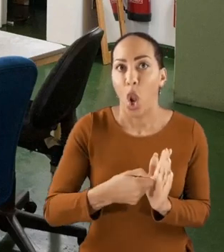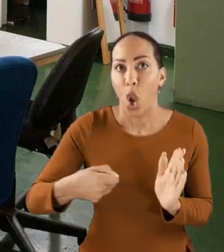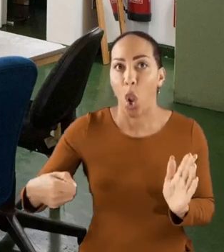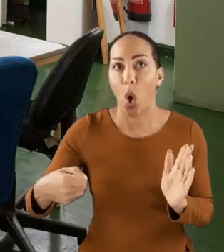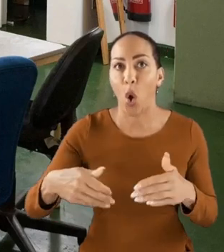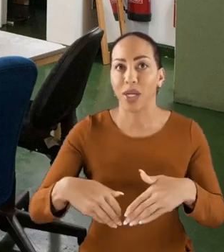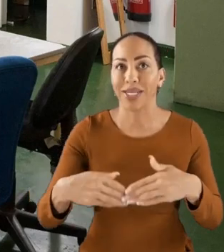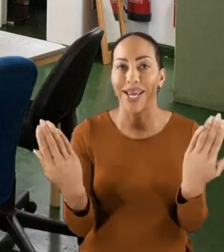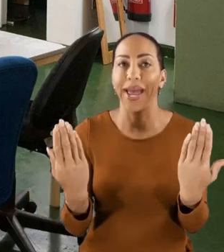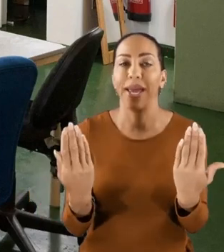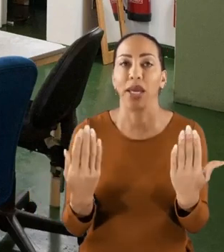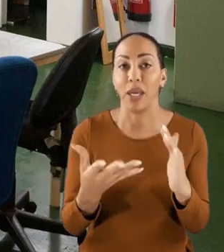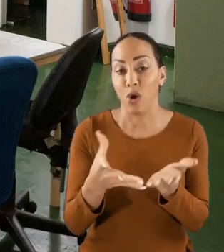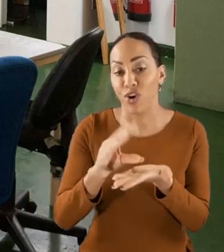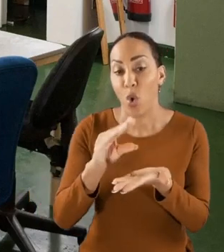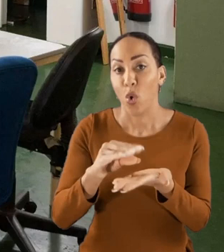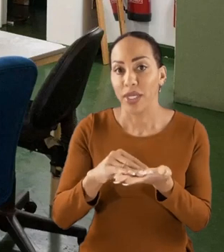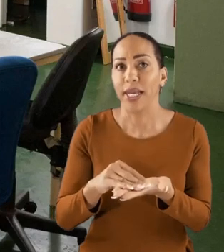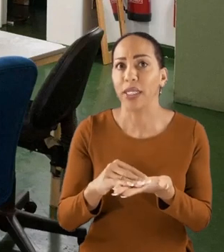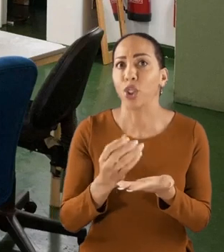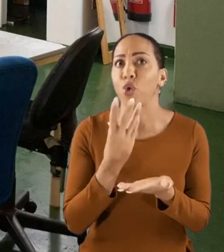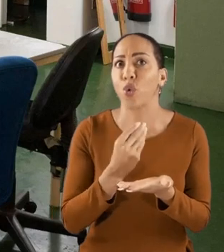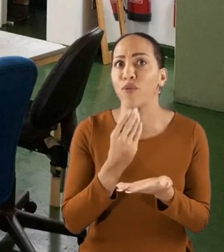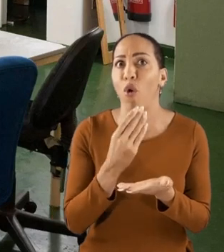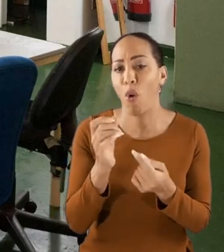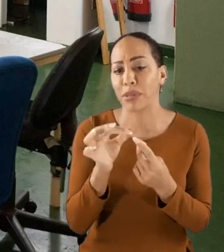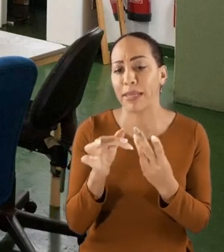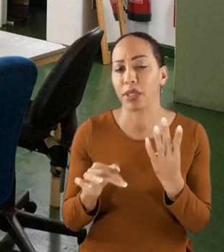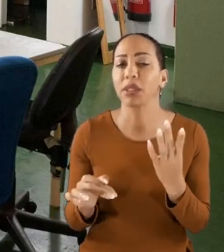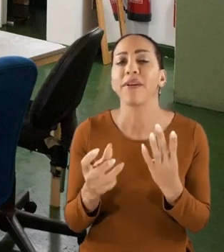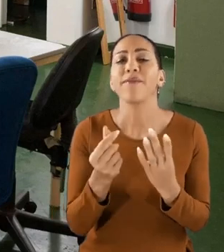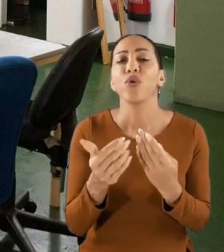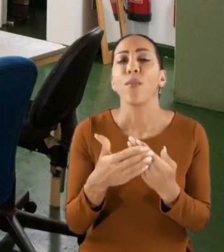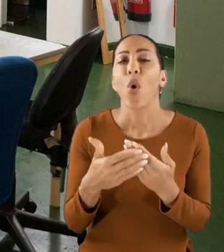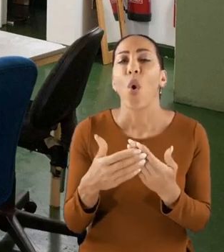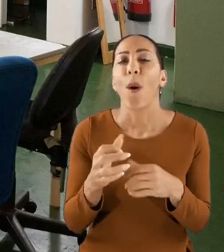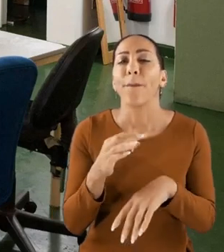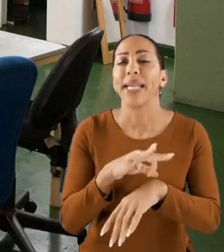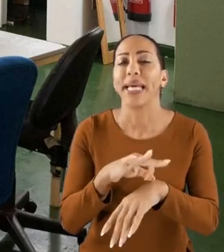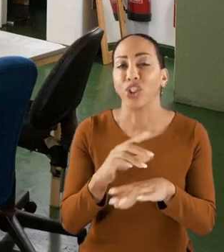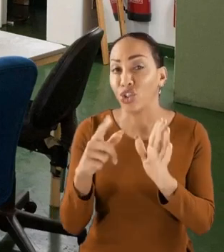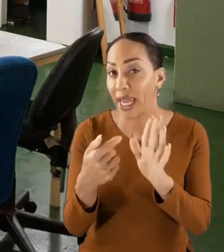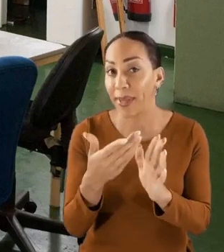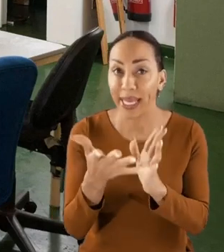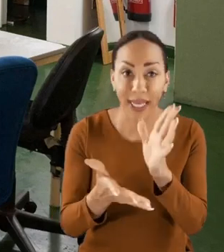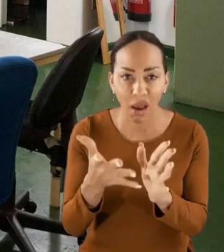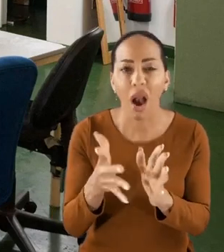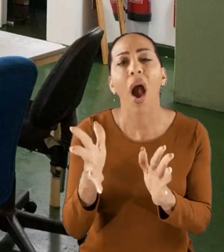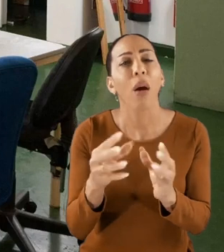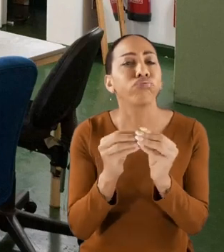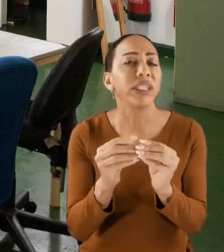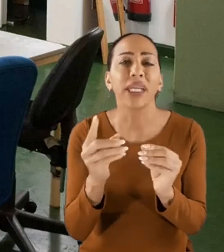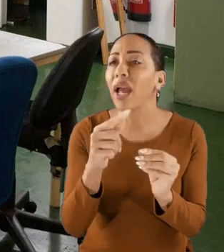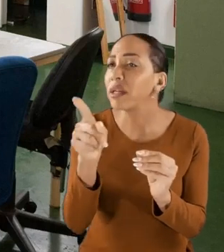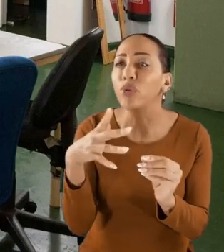long day, we've recorded this, and there's been a lot of useful things that come out of it. Maybe we could just spend a few more minutes, Jamie, if we can, and I appreciate